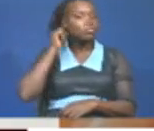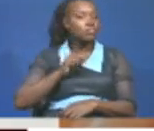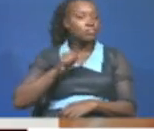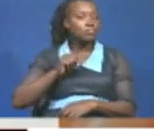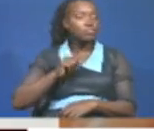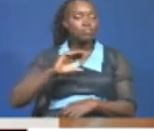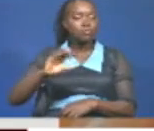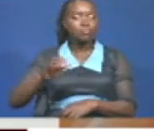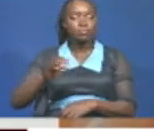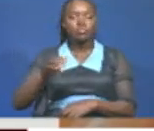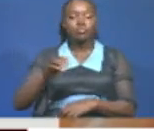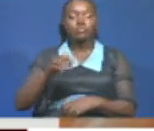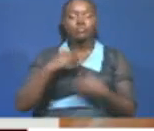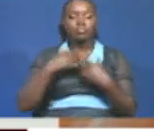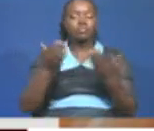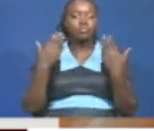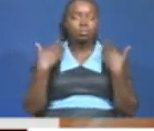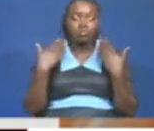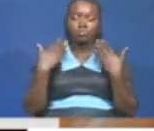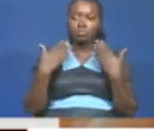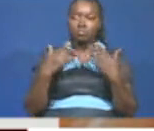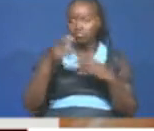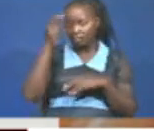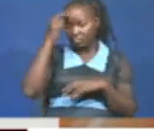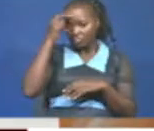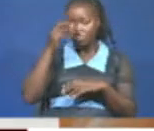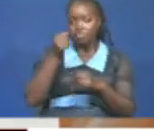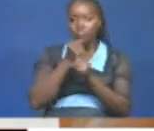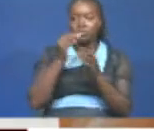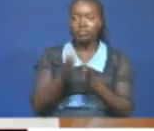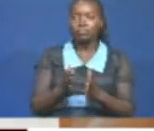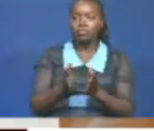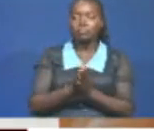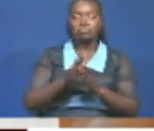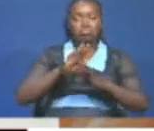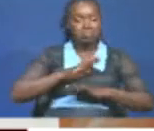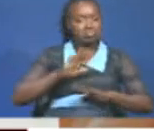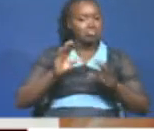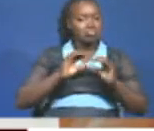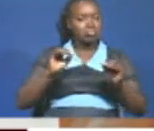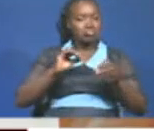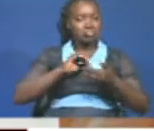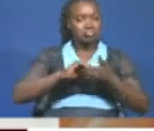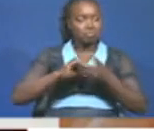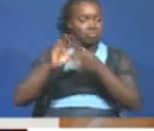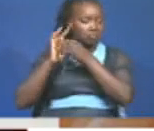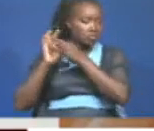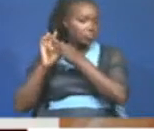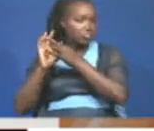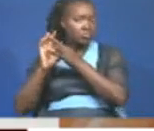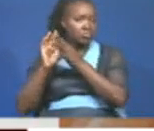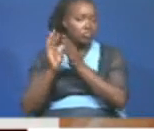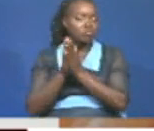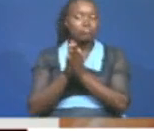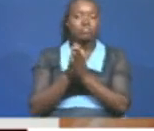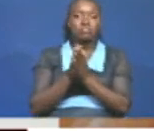held its sittings in Meru and Trans Nzoia, where stakeholders cite insufficient engagement, cultural inference and